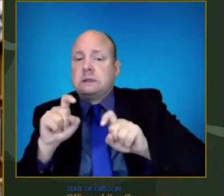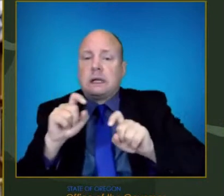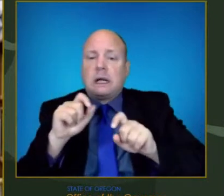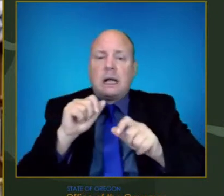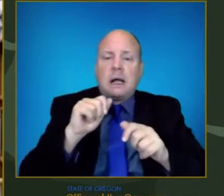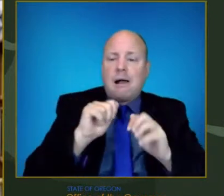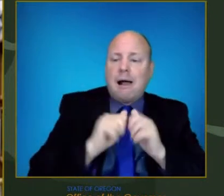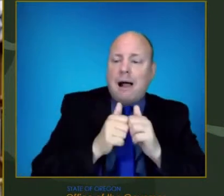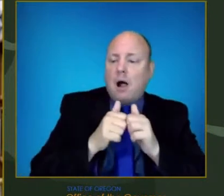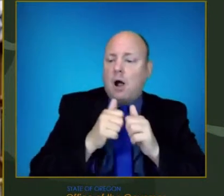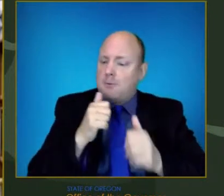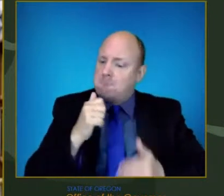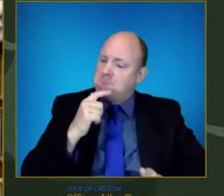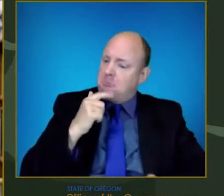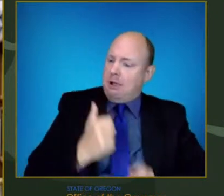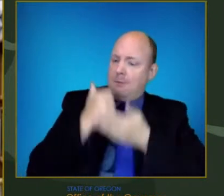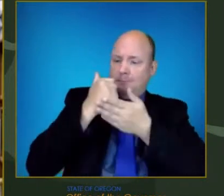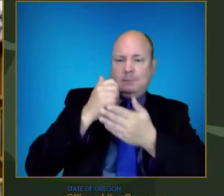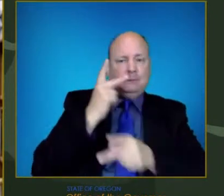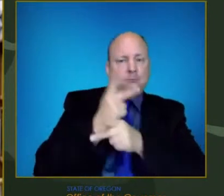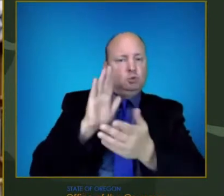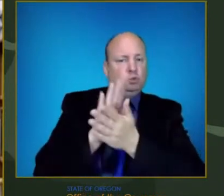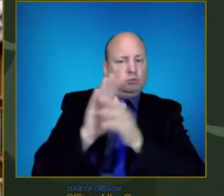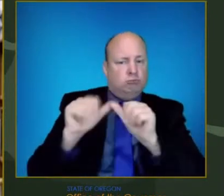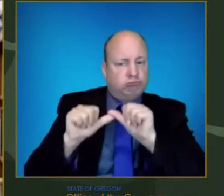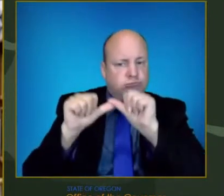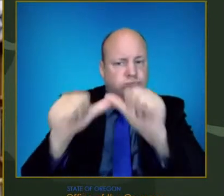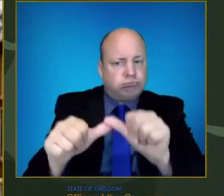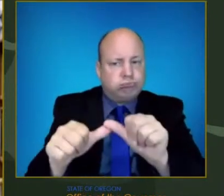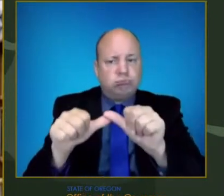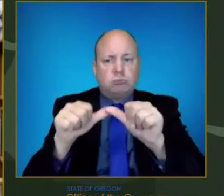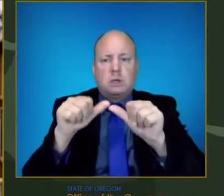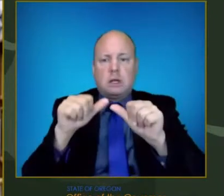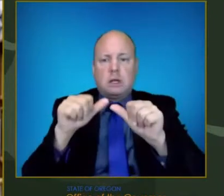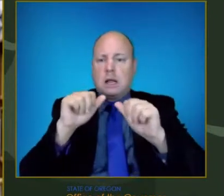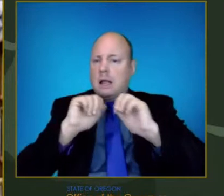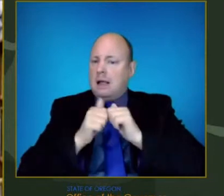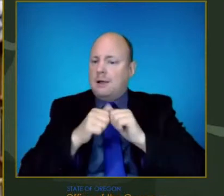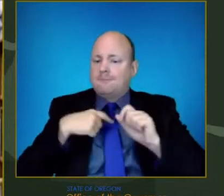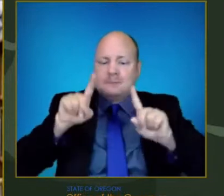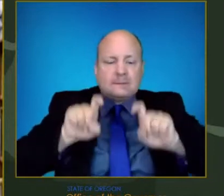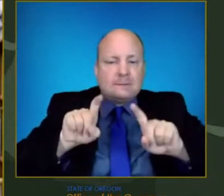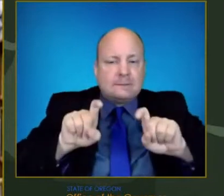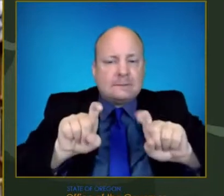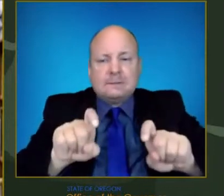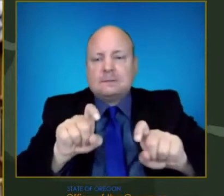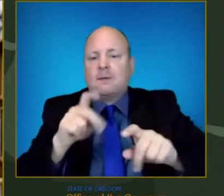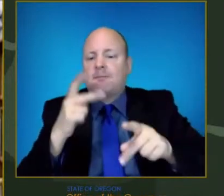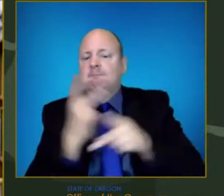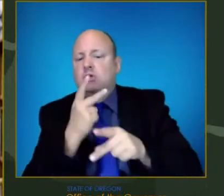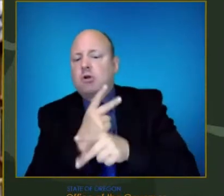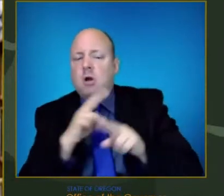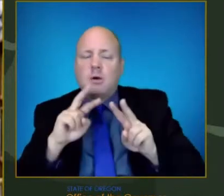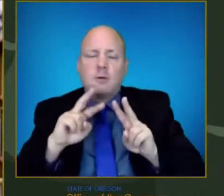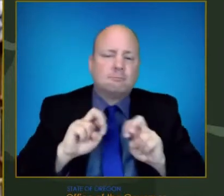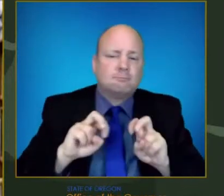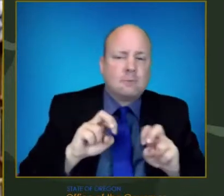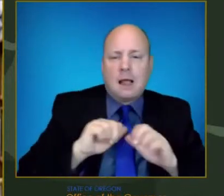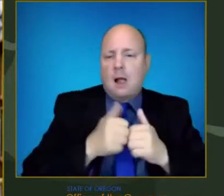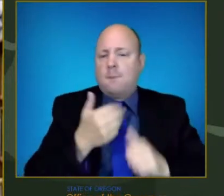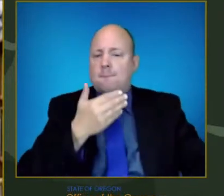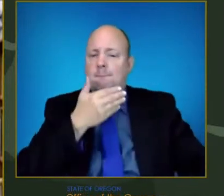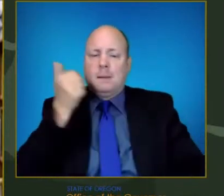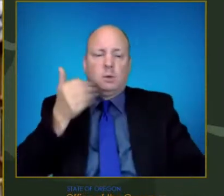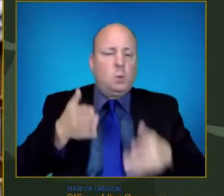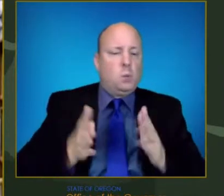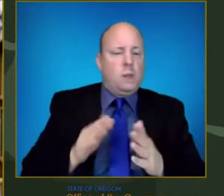up for this service and think about the best ways to use it to ensure continued operation of in-person learning